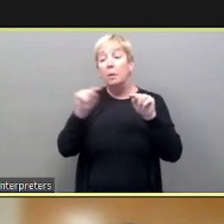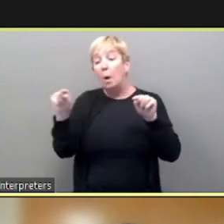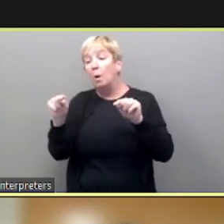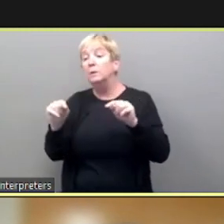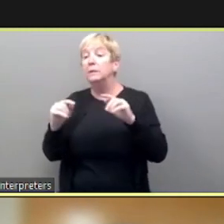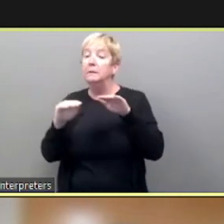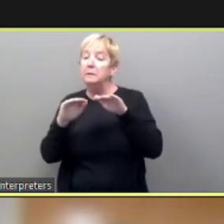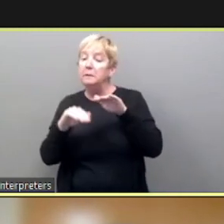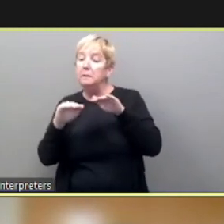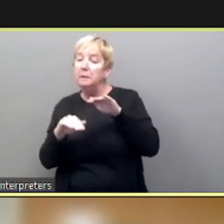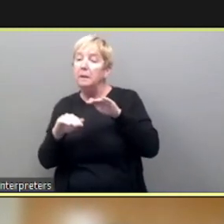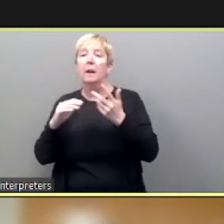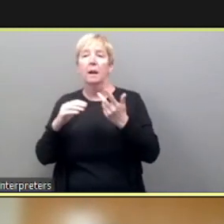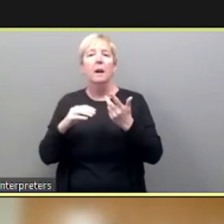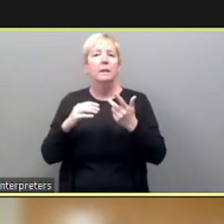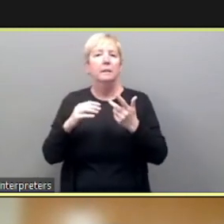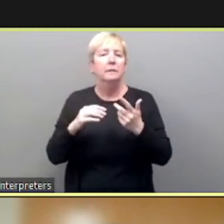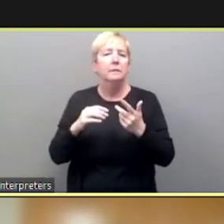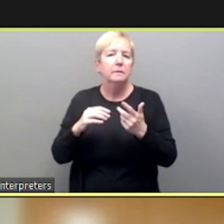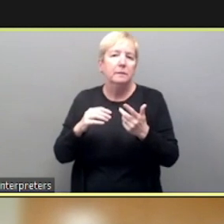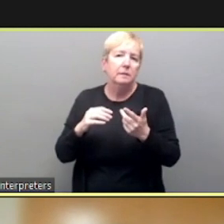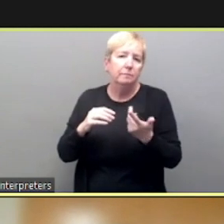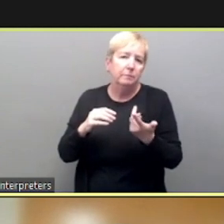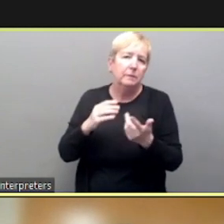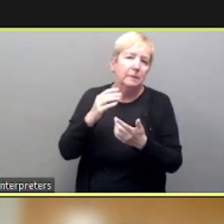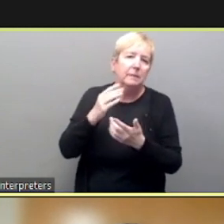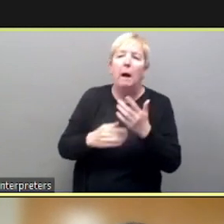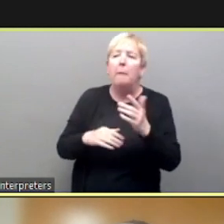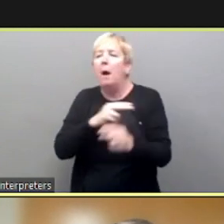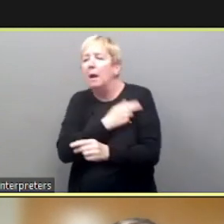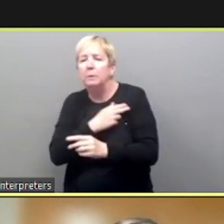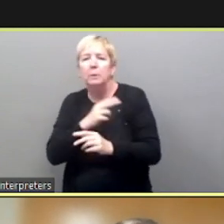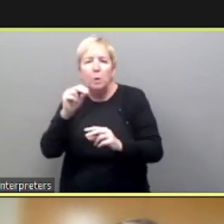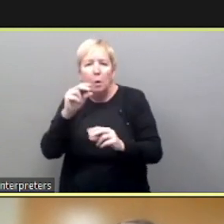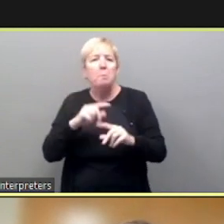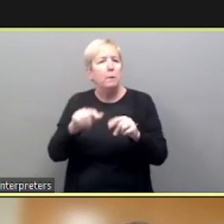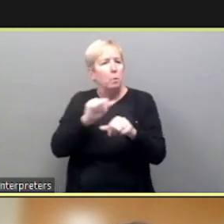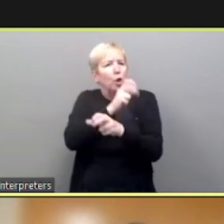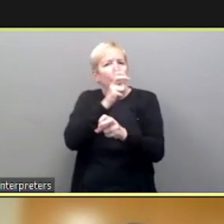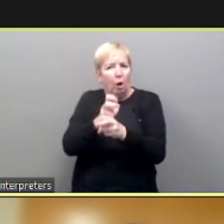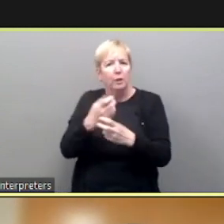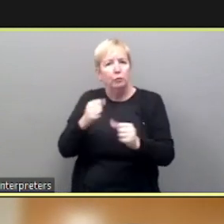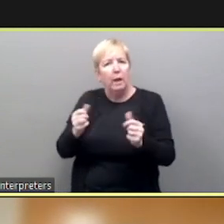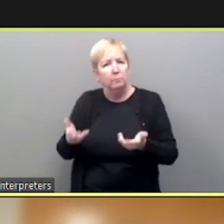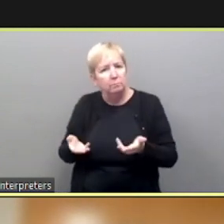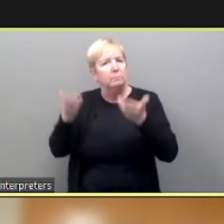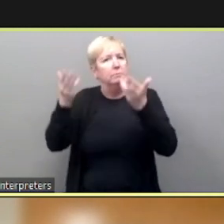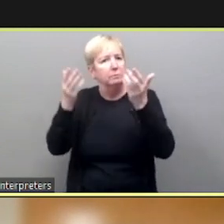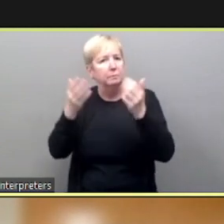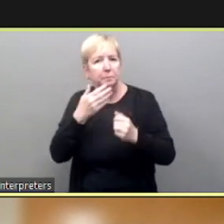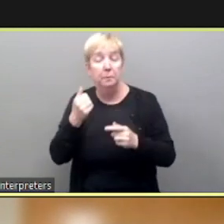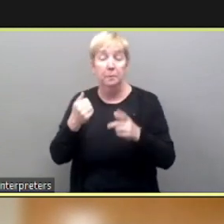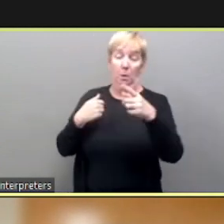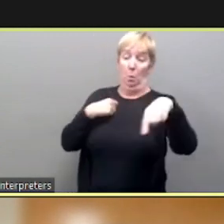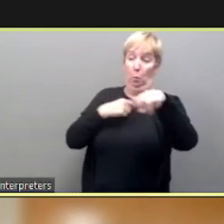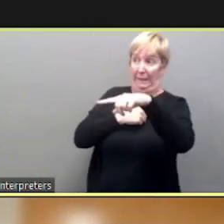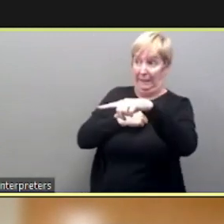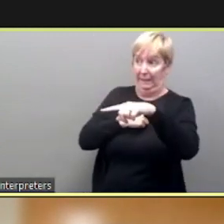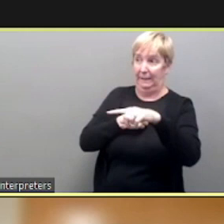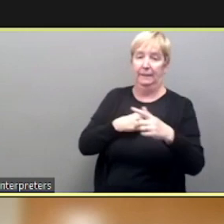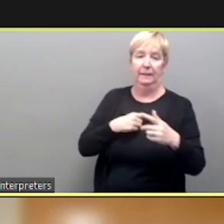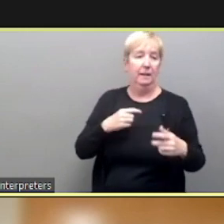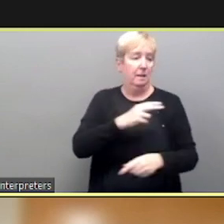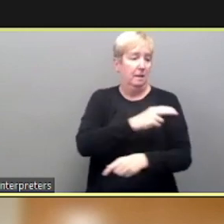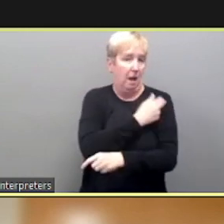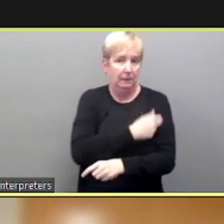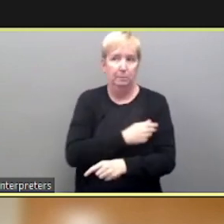get the resources to get there. But what that means, if you're a patient, is that we have to be creative